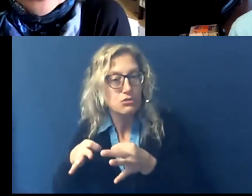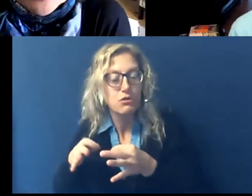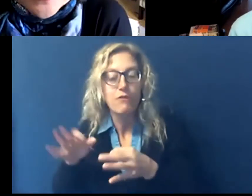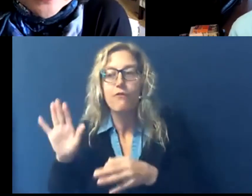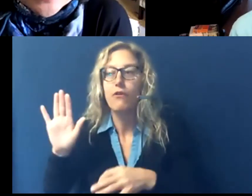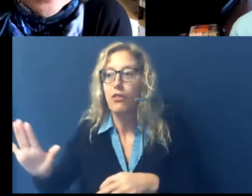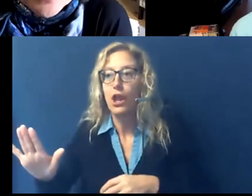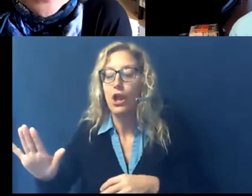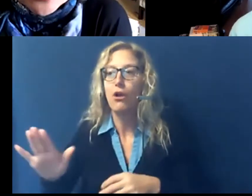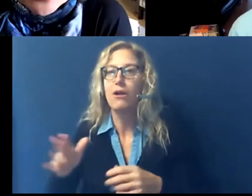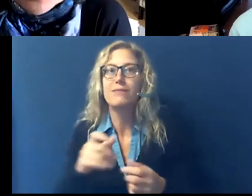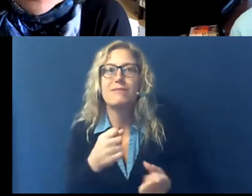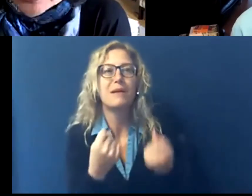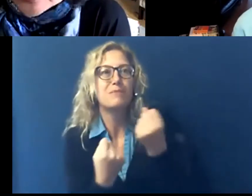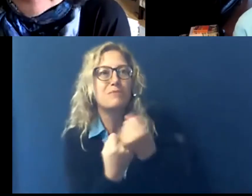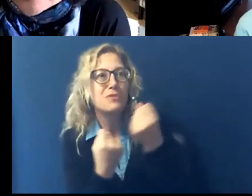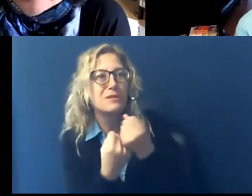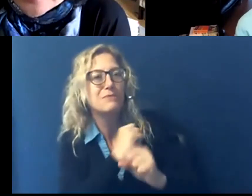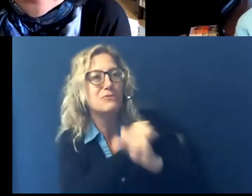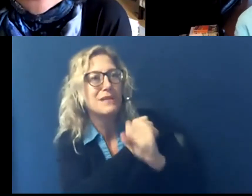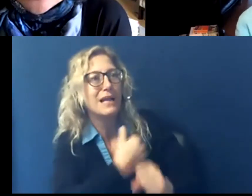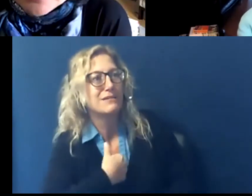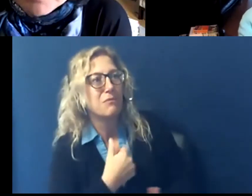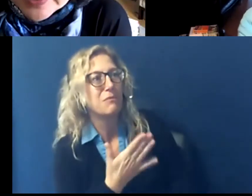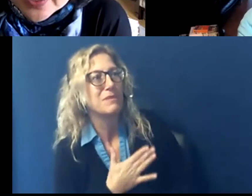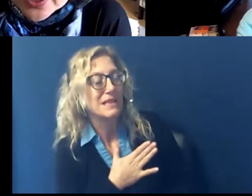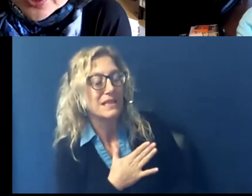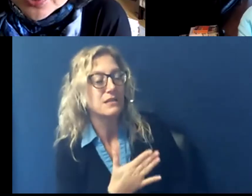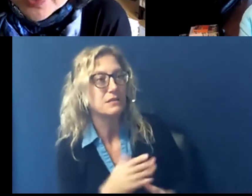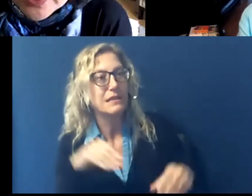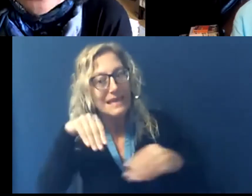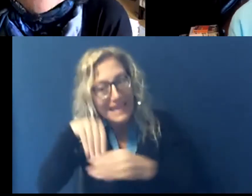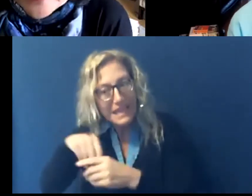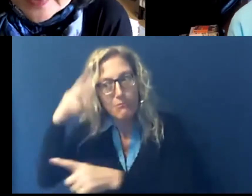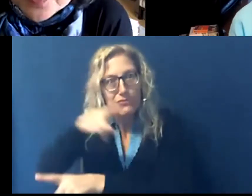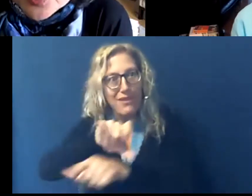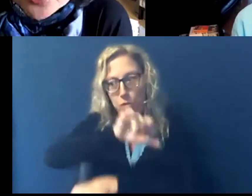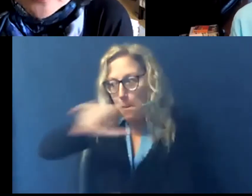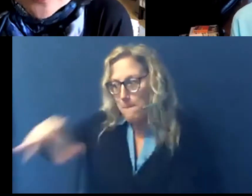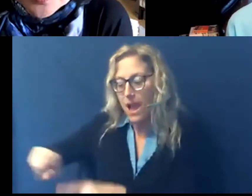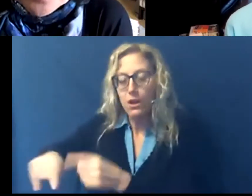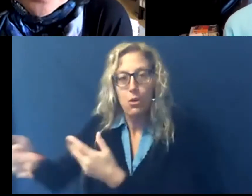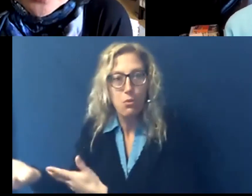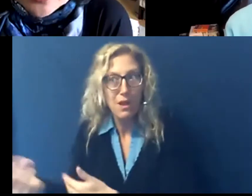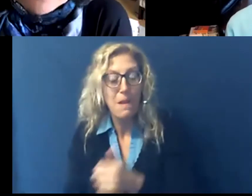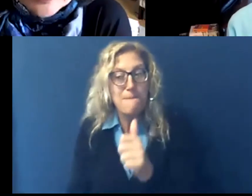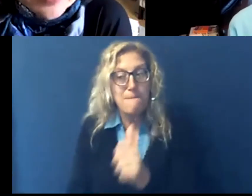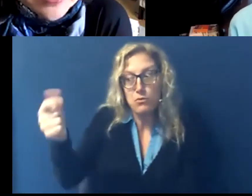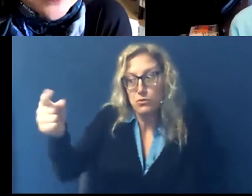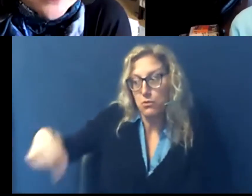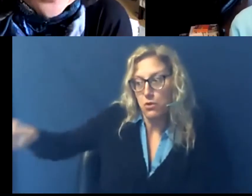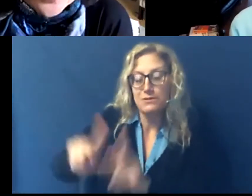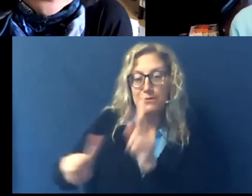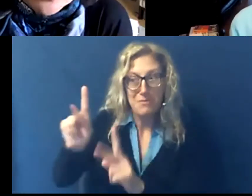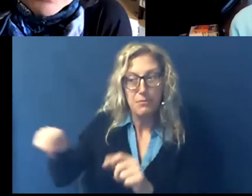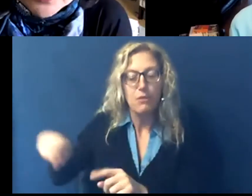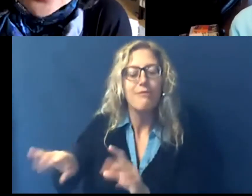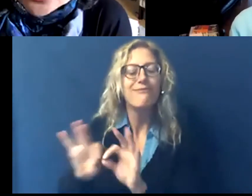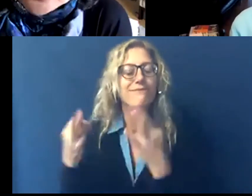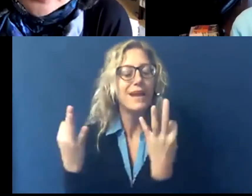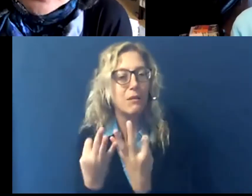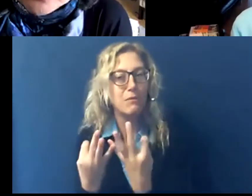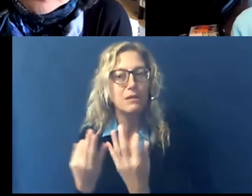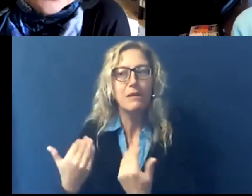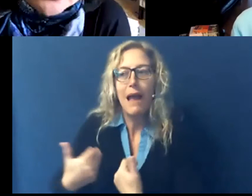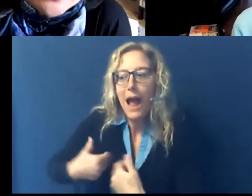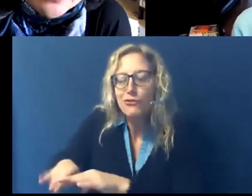asylum claims and their deportation cases in Mexico. The vast majority of those people are families with